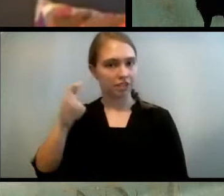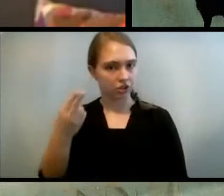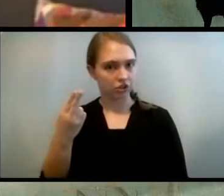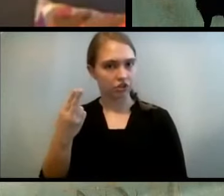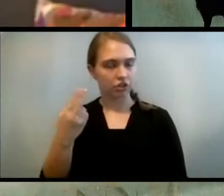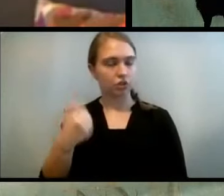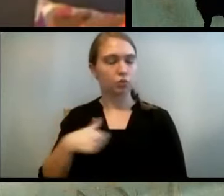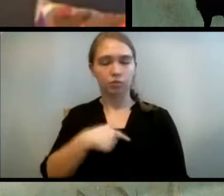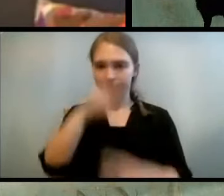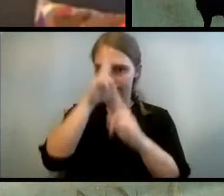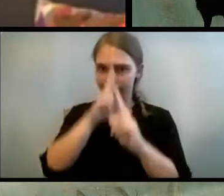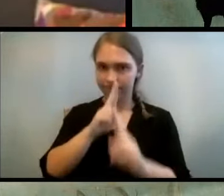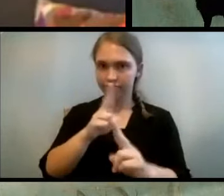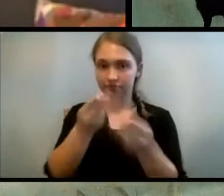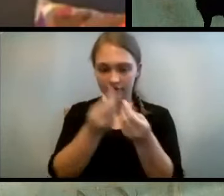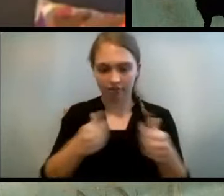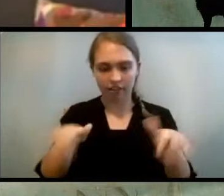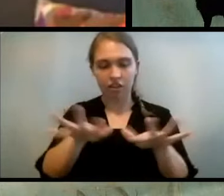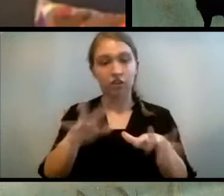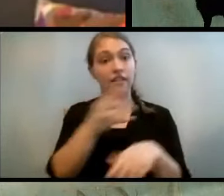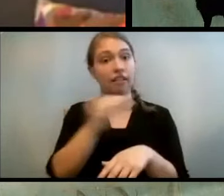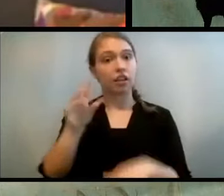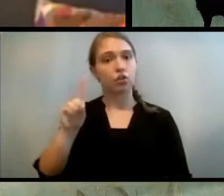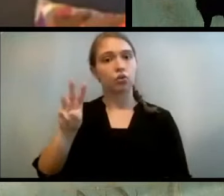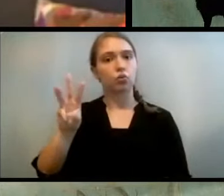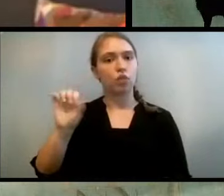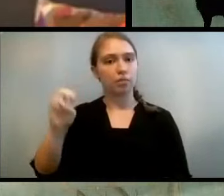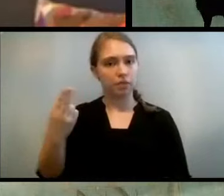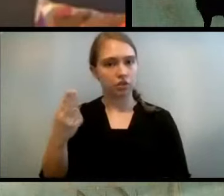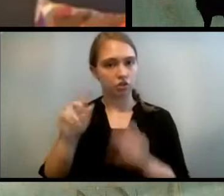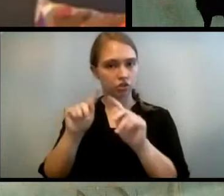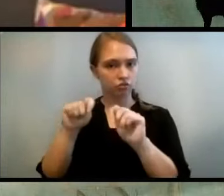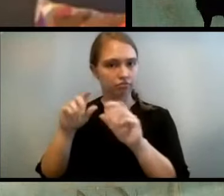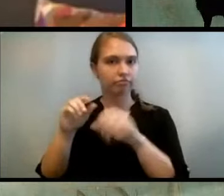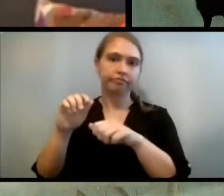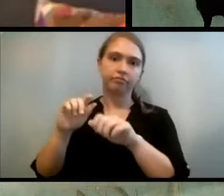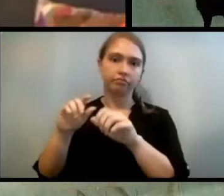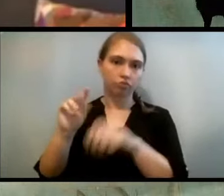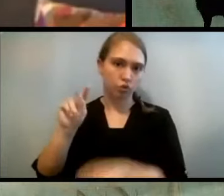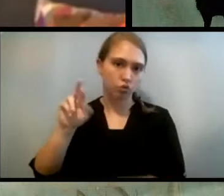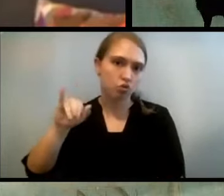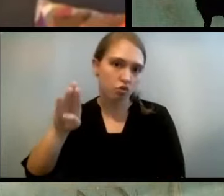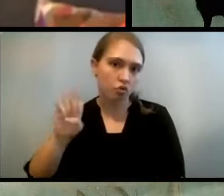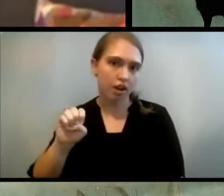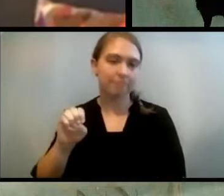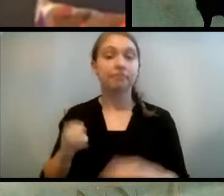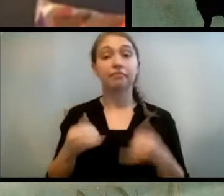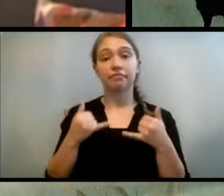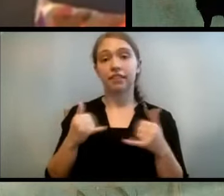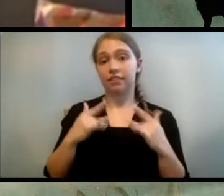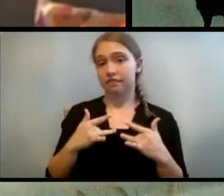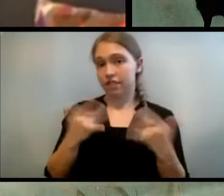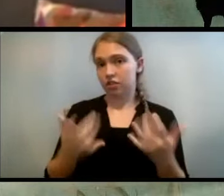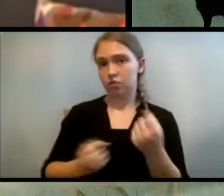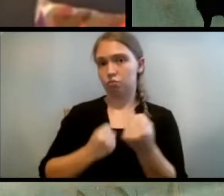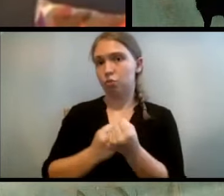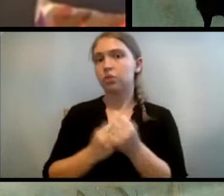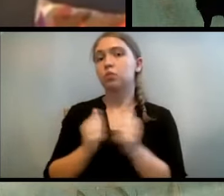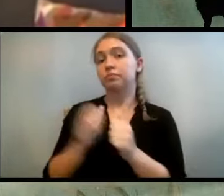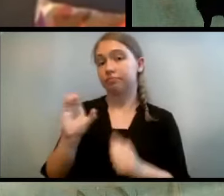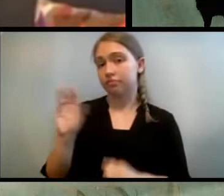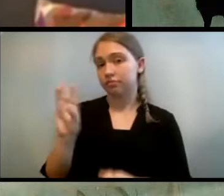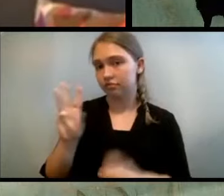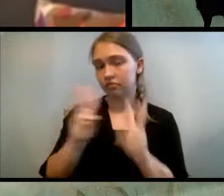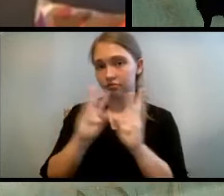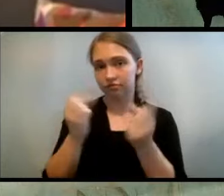gratitude the land itself and the Duwamish tribe. This event is supported by the Clarion West Writers Workshop, the Seattle Public